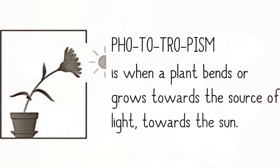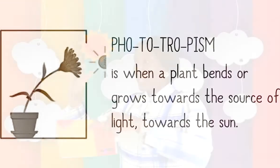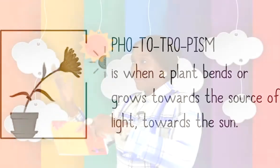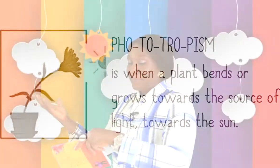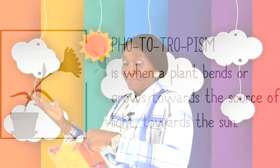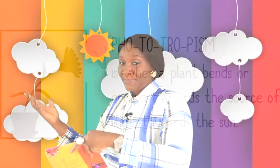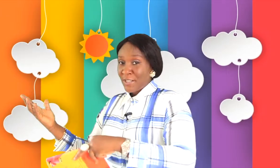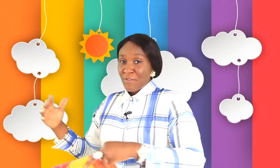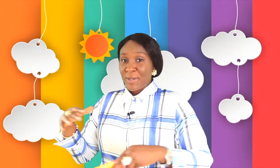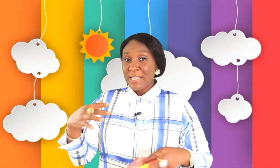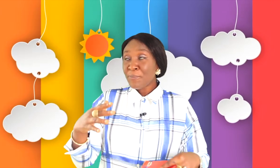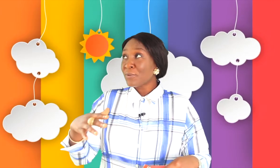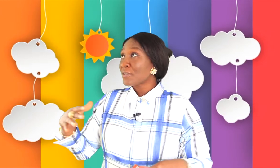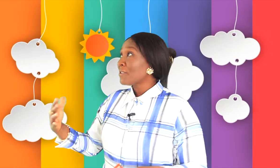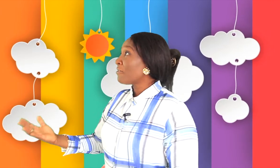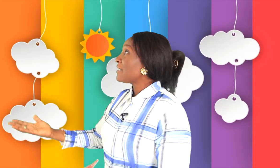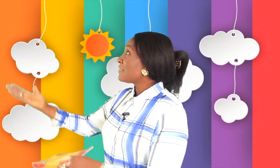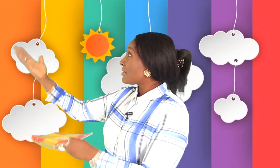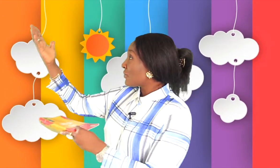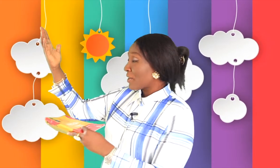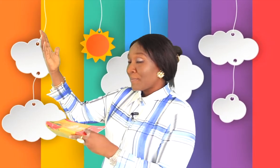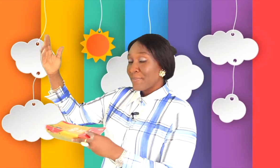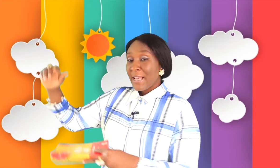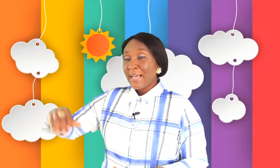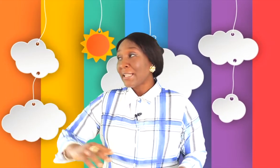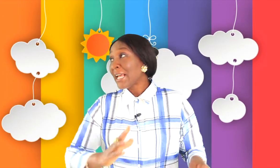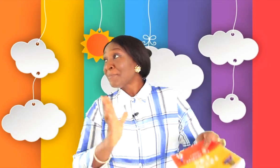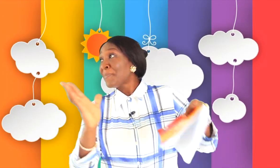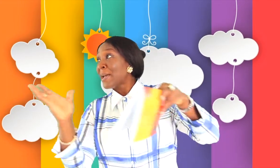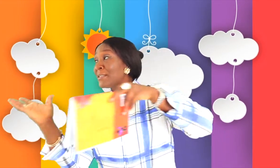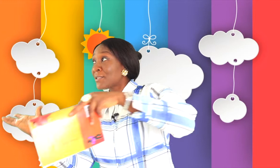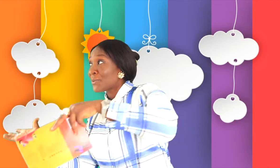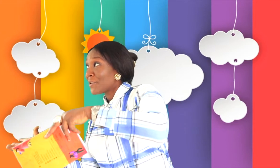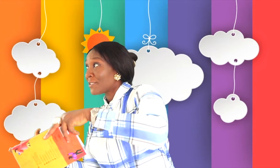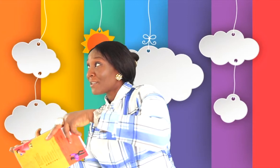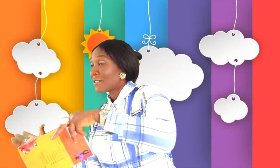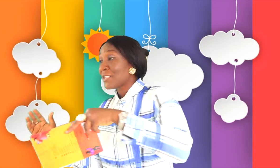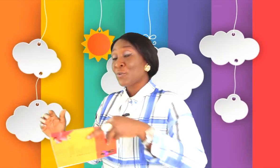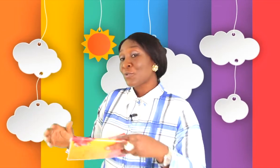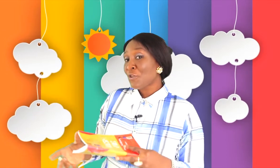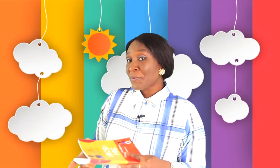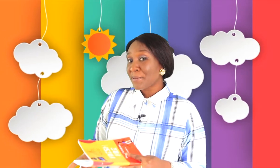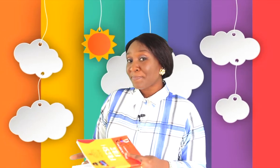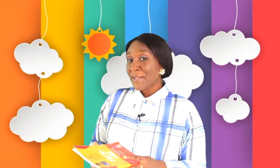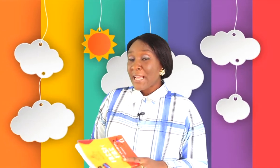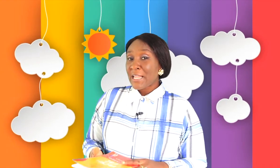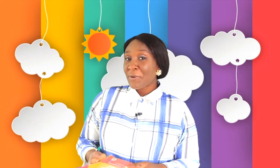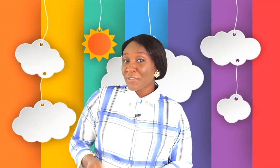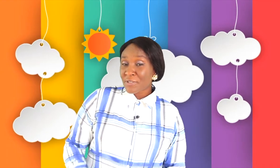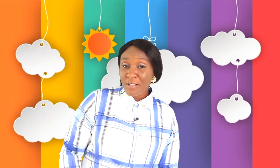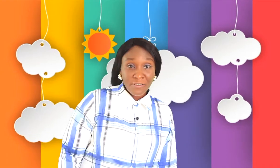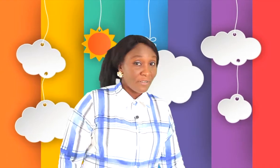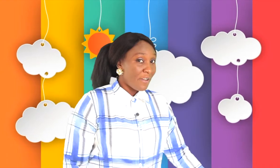the light is here, for example, the sun rises this way, and the light bends towards the sun. That's phototropism.